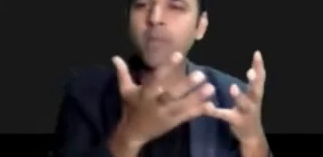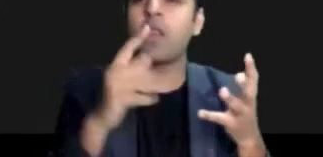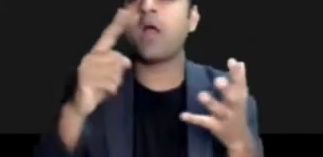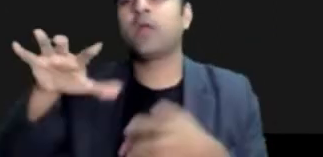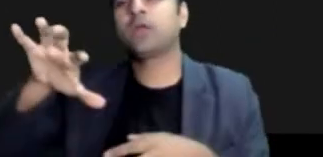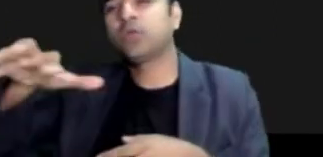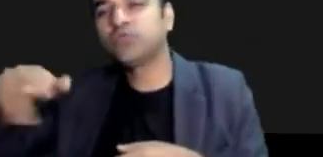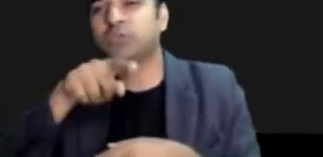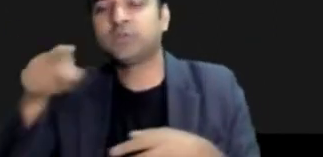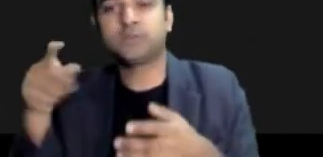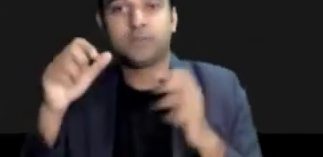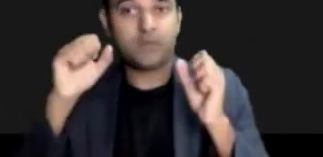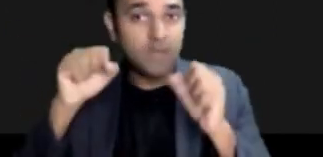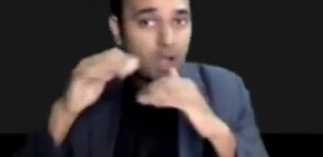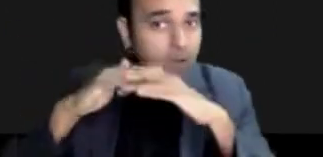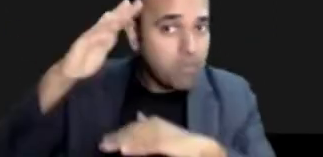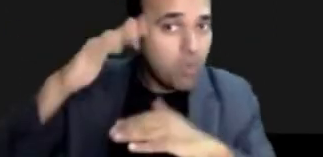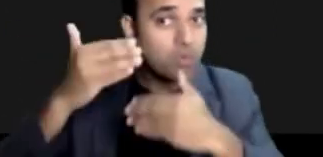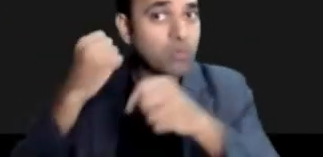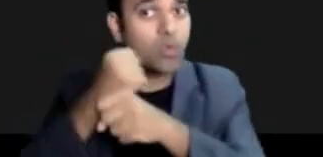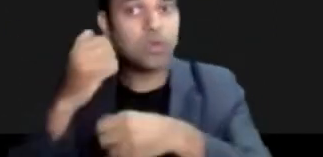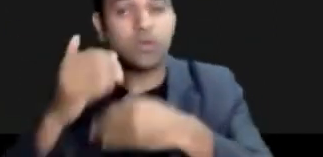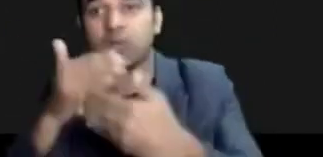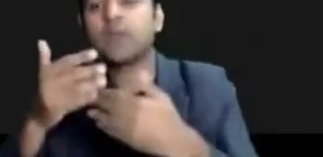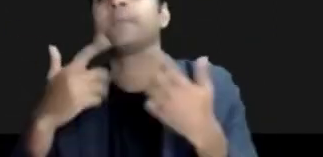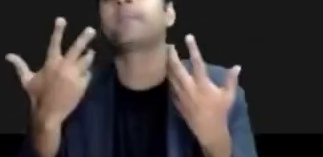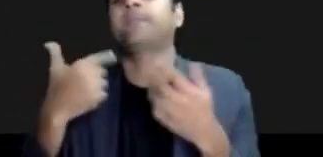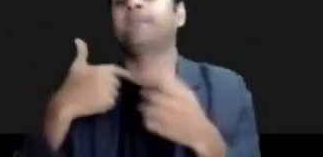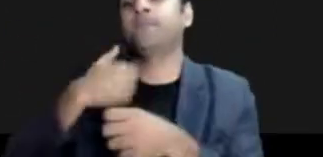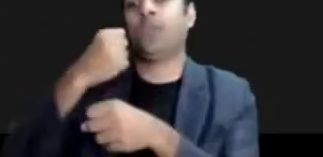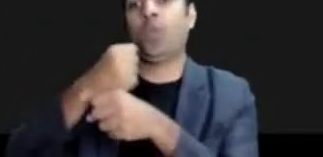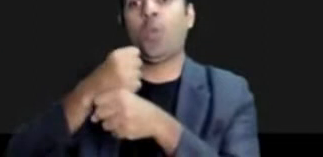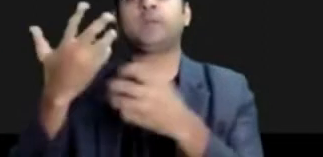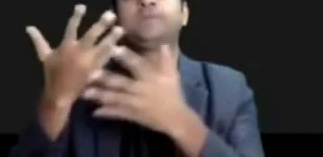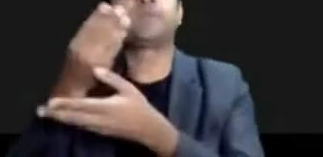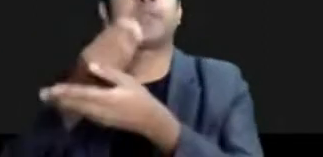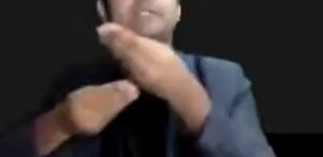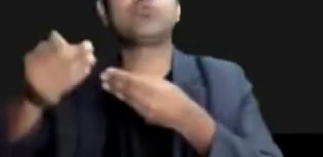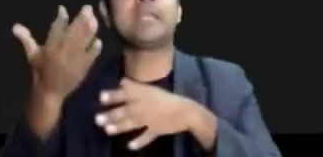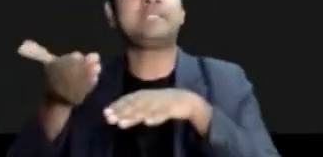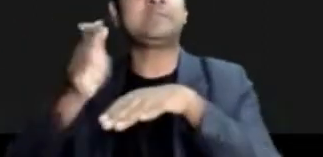much to Olivia and Simon for their fantastic input before me.